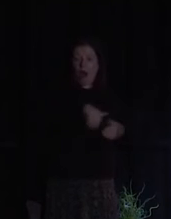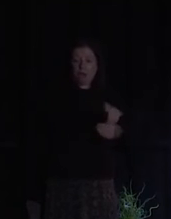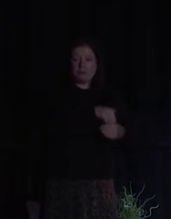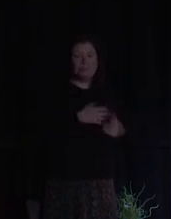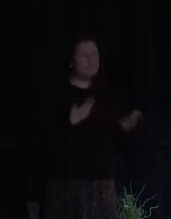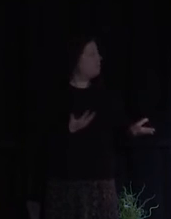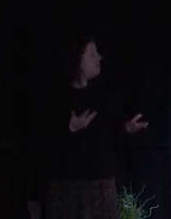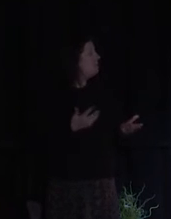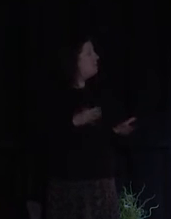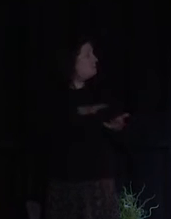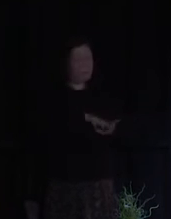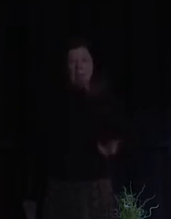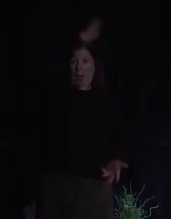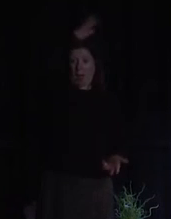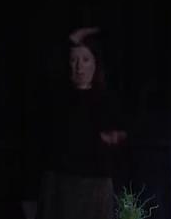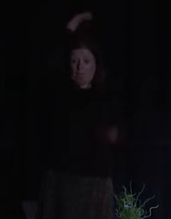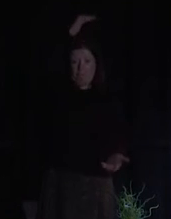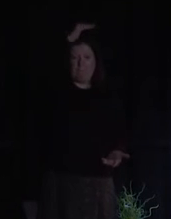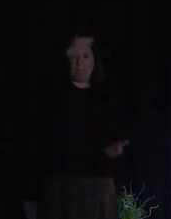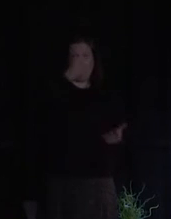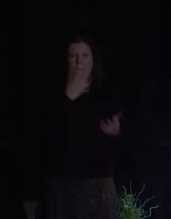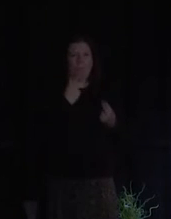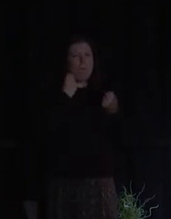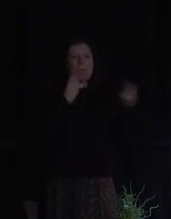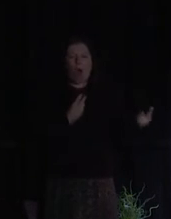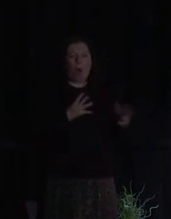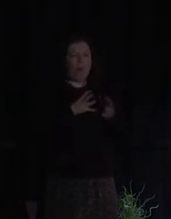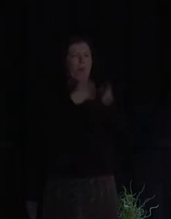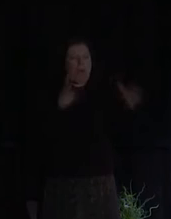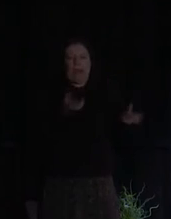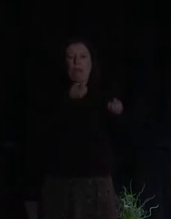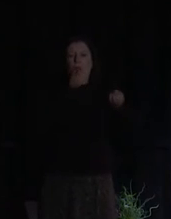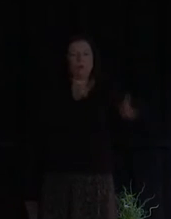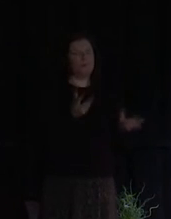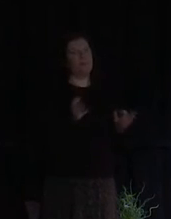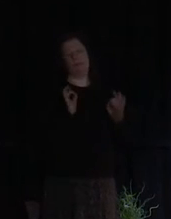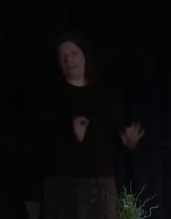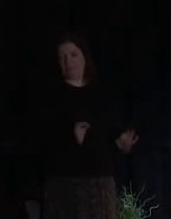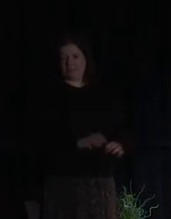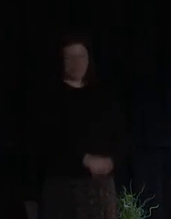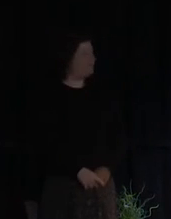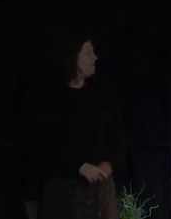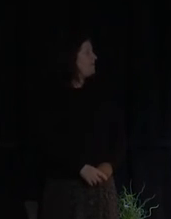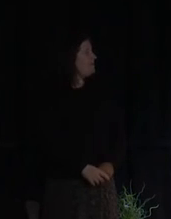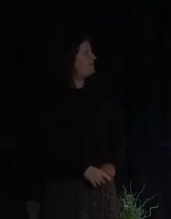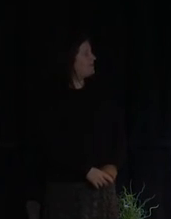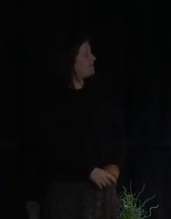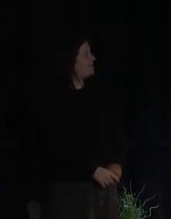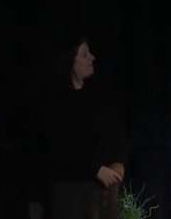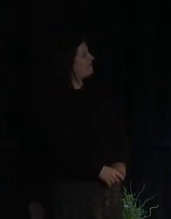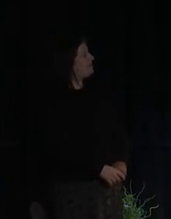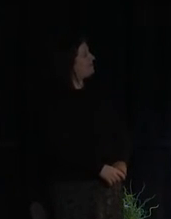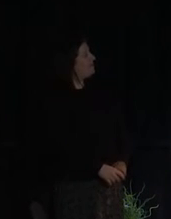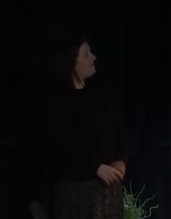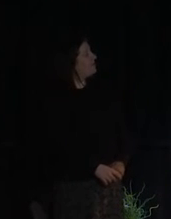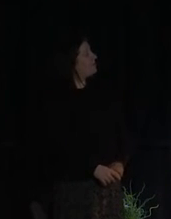was scale, it was bold, it was big, it was beautiful, it was marvellous. So thank you to them. Number two, what